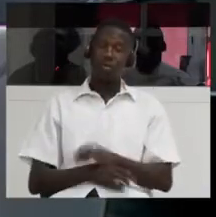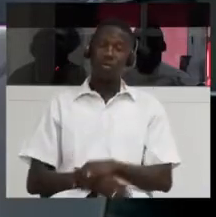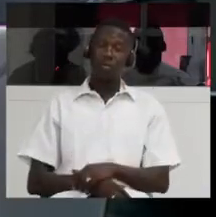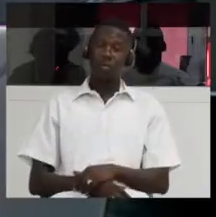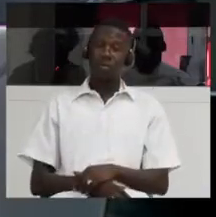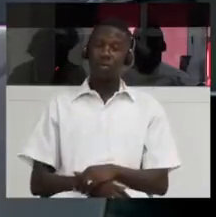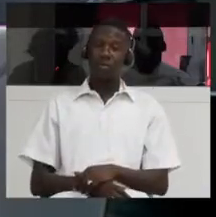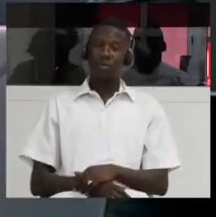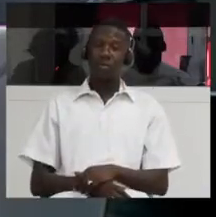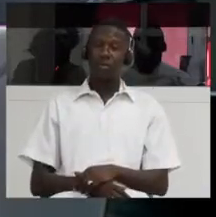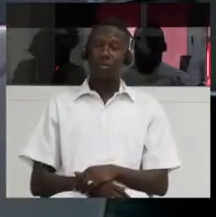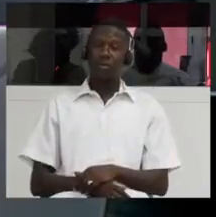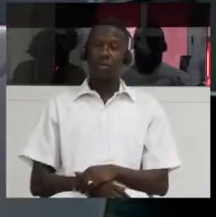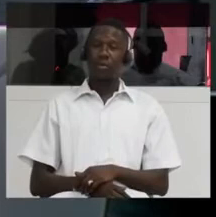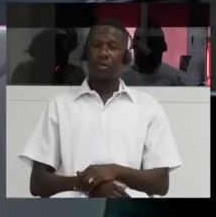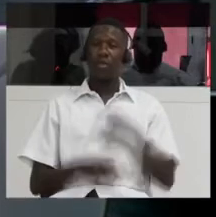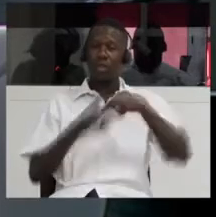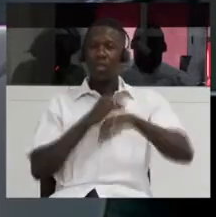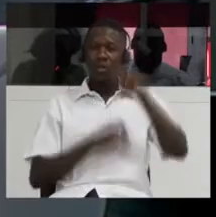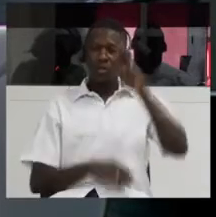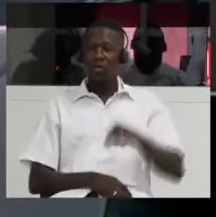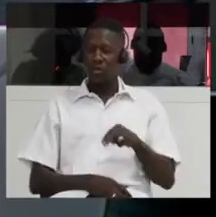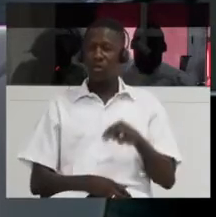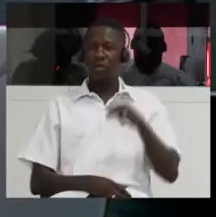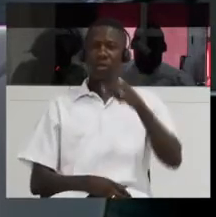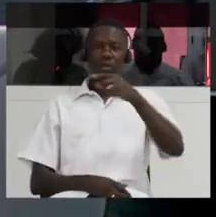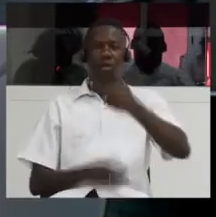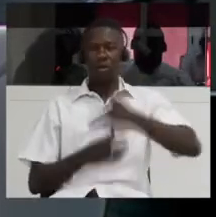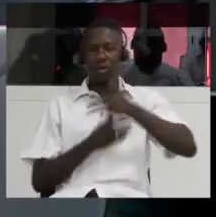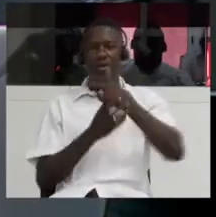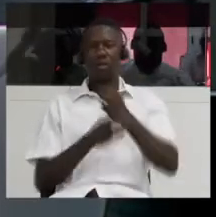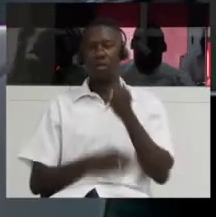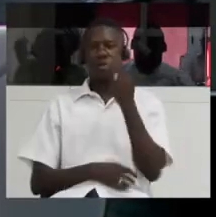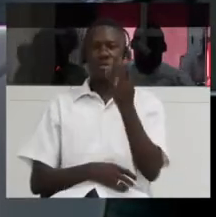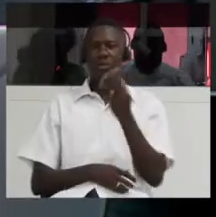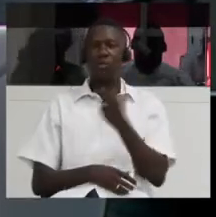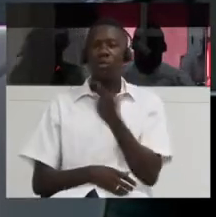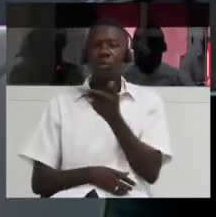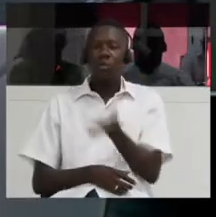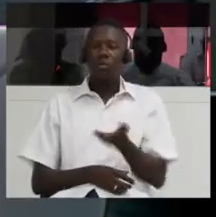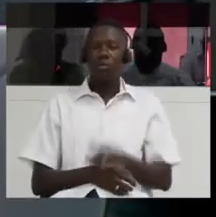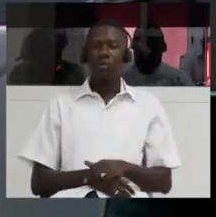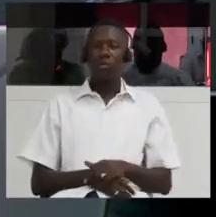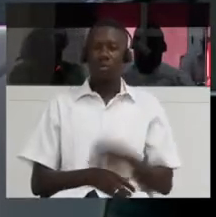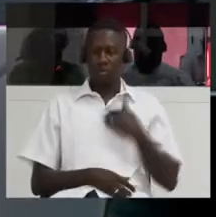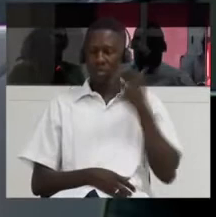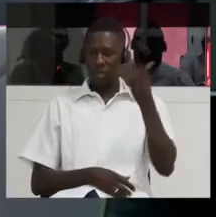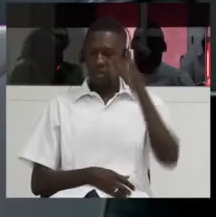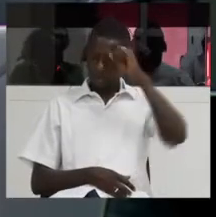you, babe? At the State House. Do you recall the events of November 11,